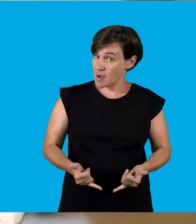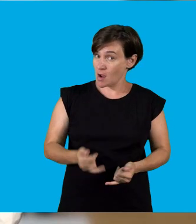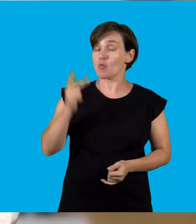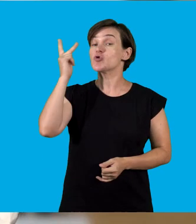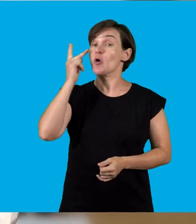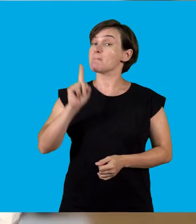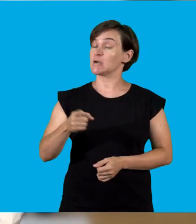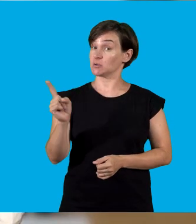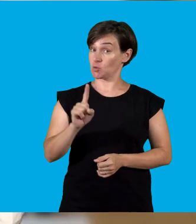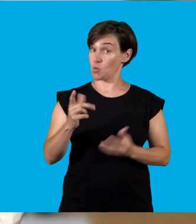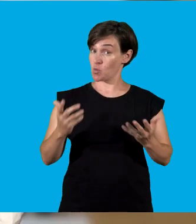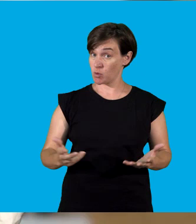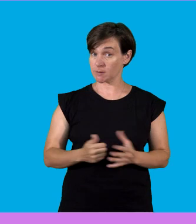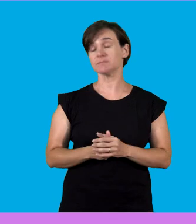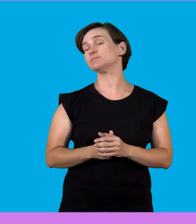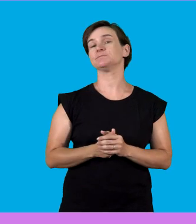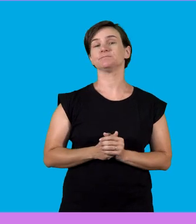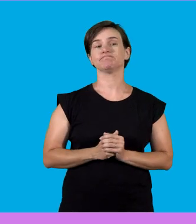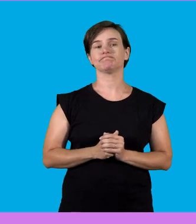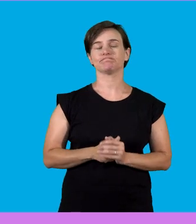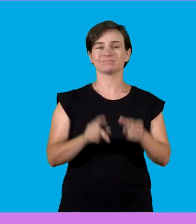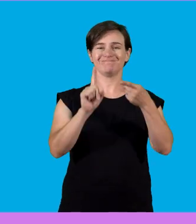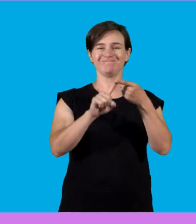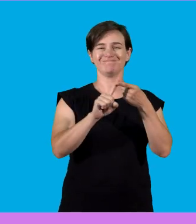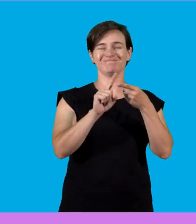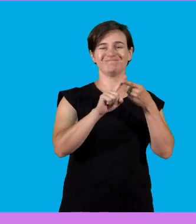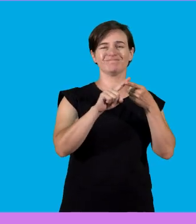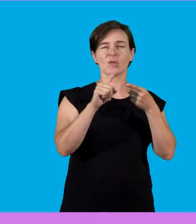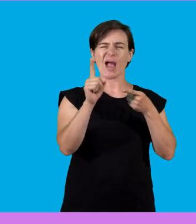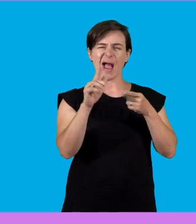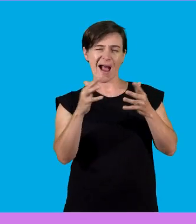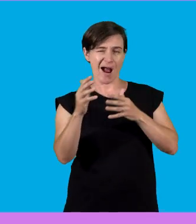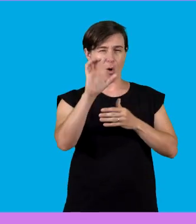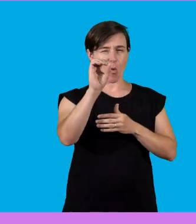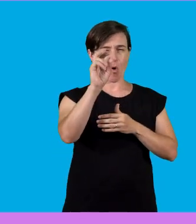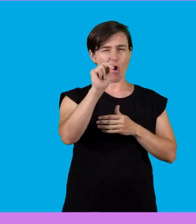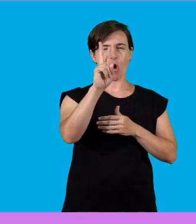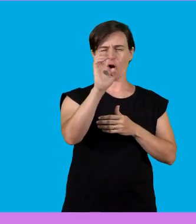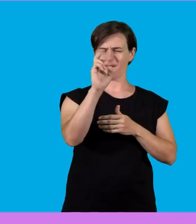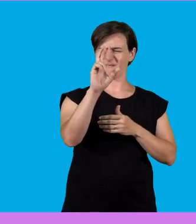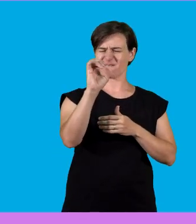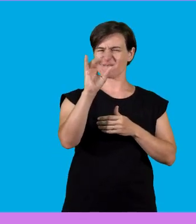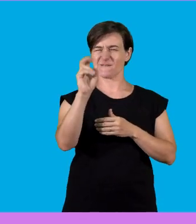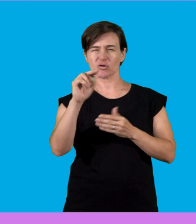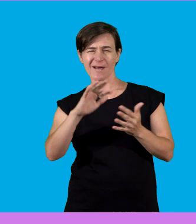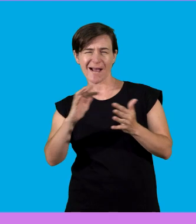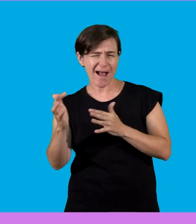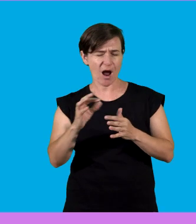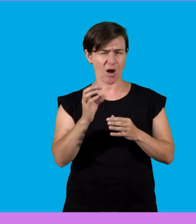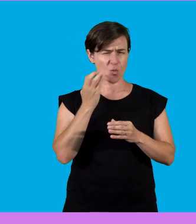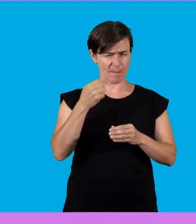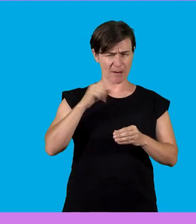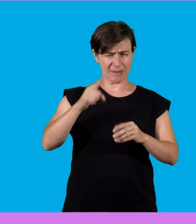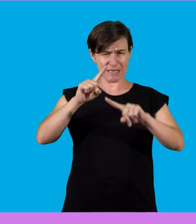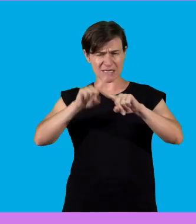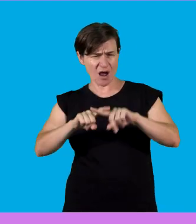Pre-knowledge, you should know for this lesson today the conversion principle, meaning how to convert, when to